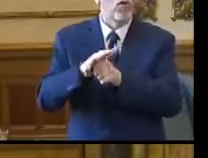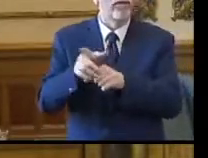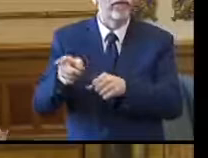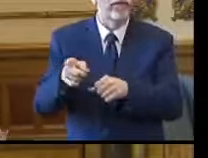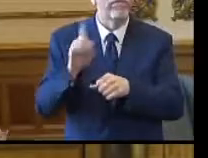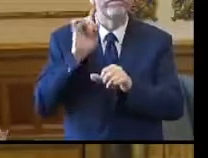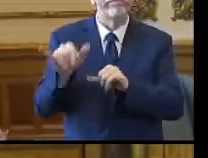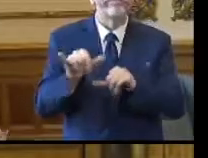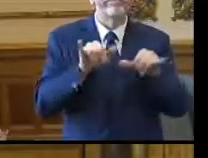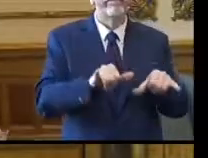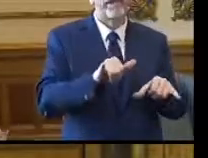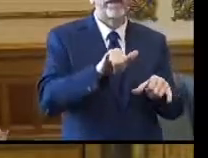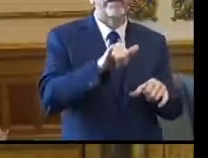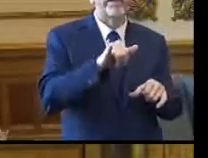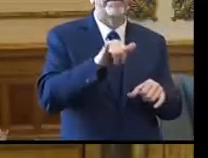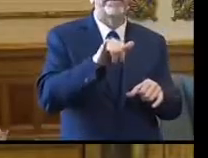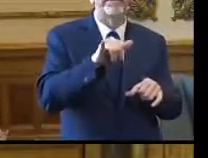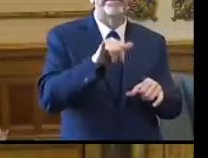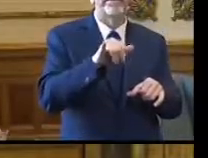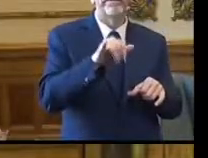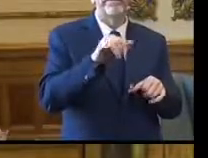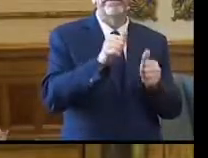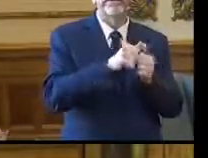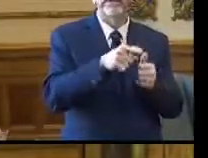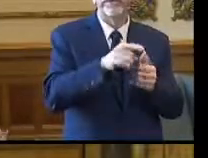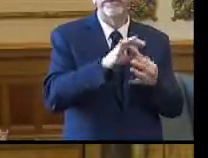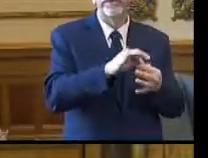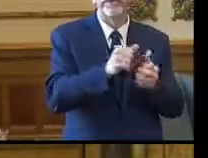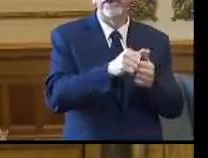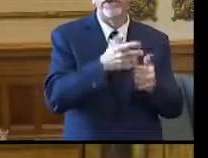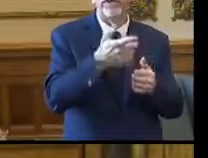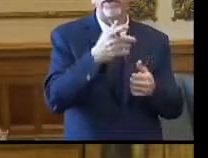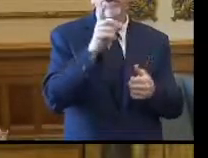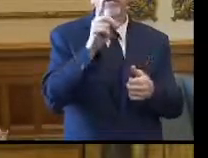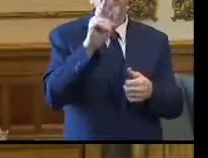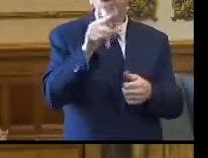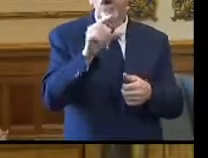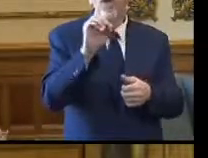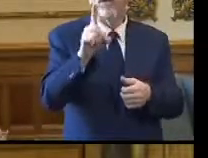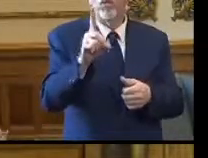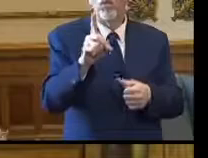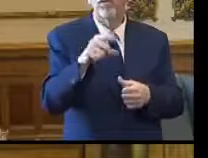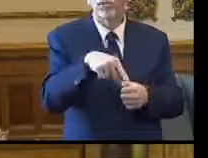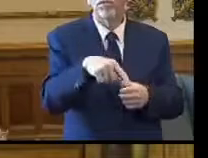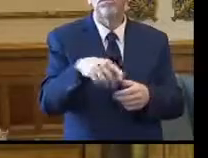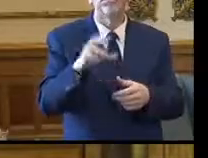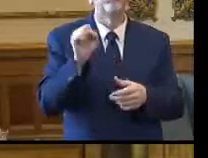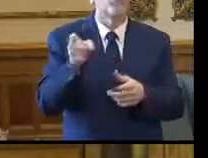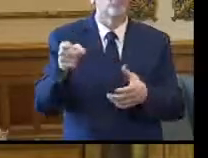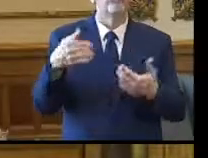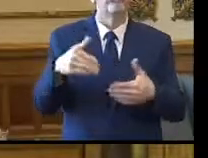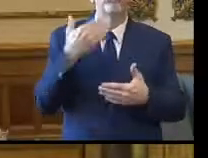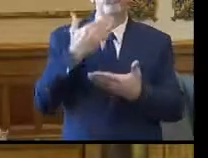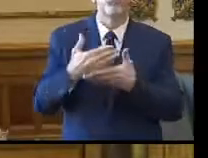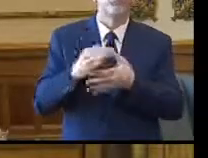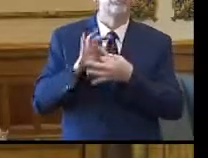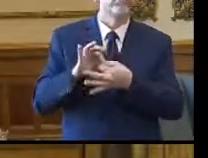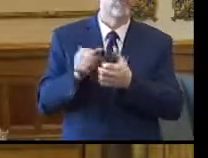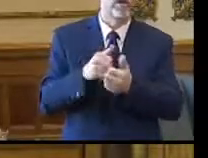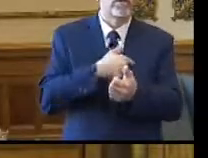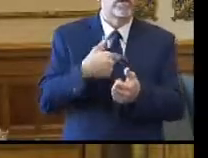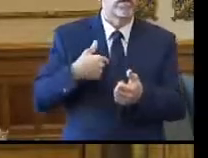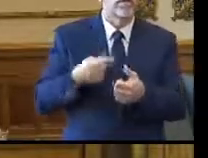just like they did with regards to drug overdoses. So they've been an incredible partner for us for